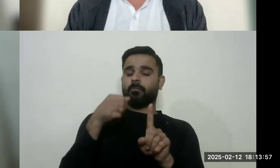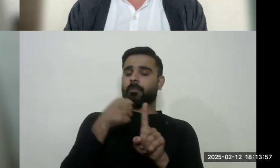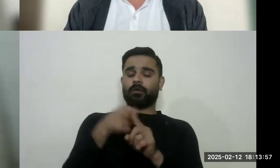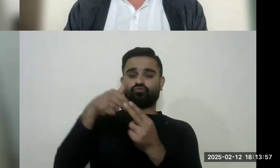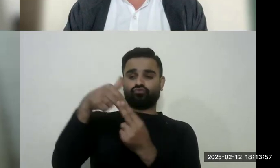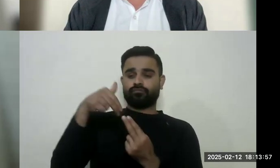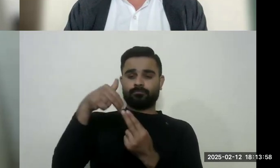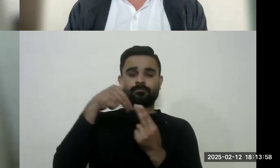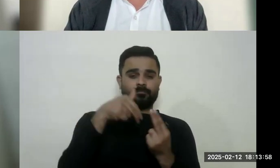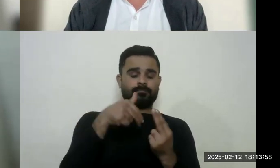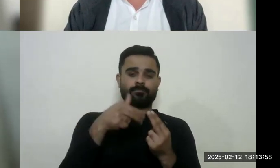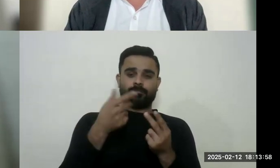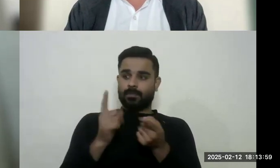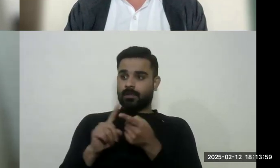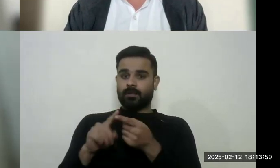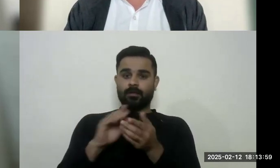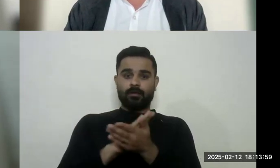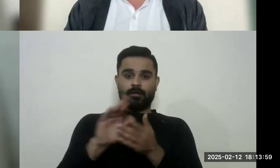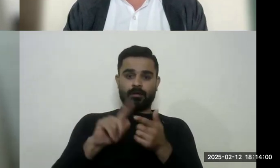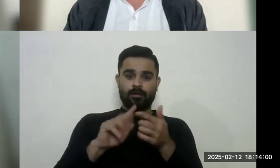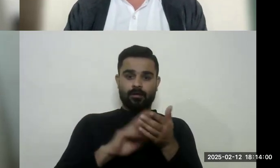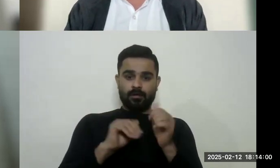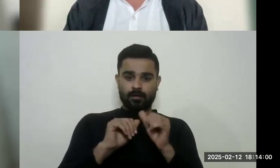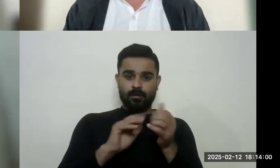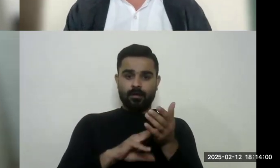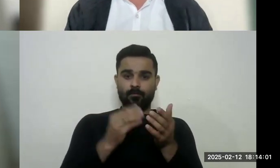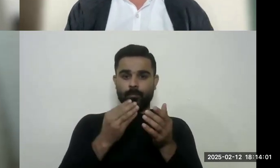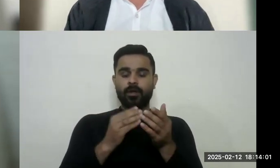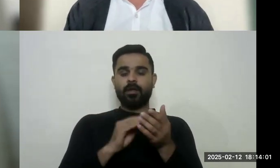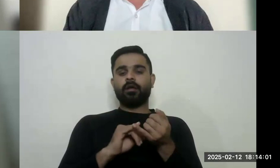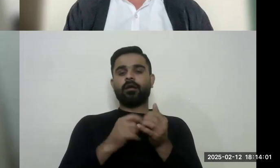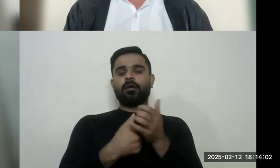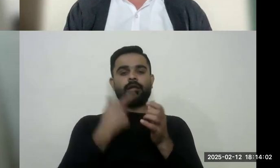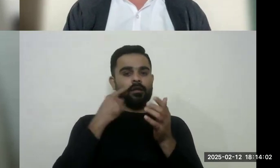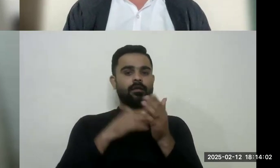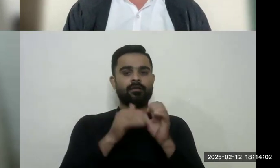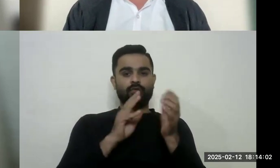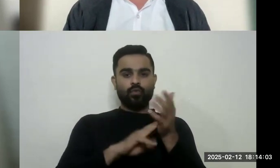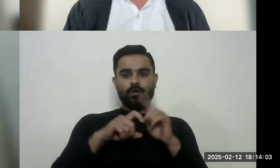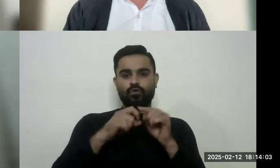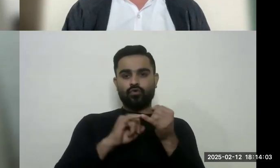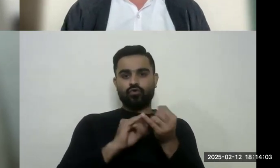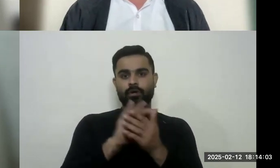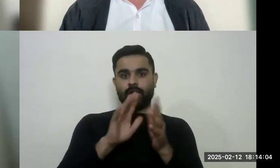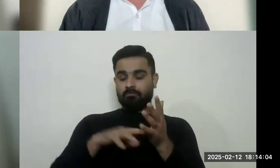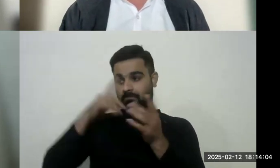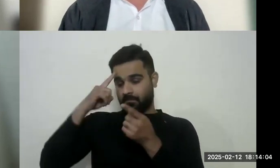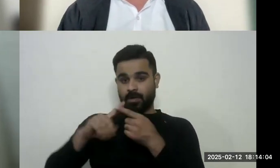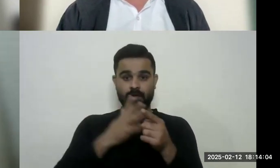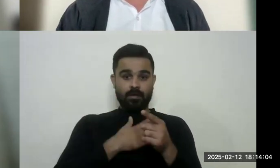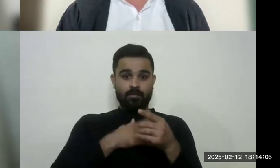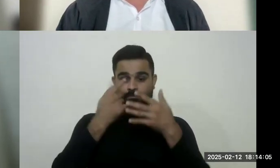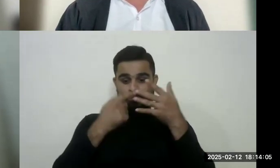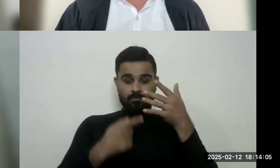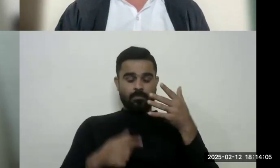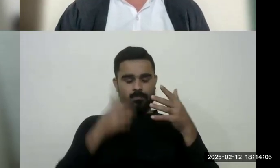us, for instance, I have Hema Ravi, Mohammad Rezwan, Kushal Mishra, all of them almost agreeing that these are